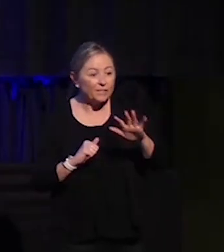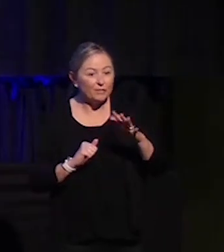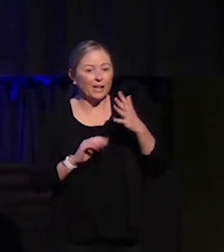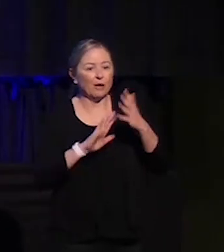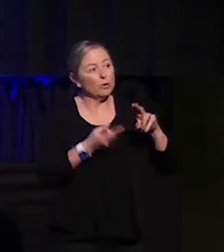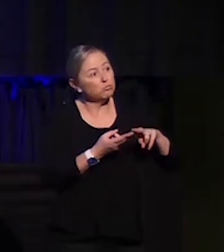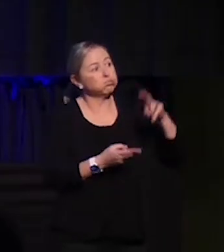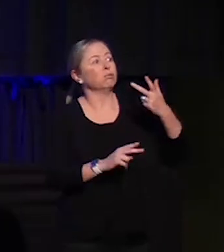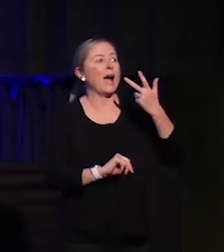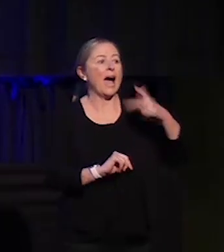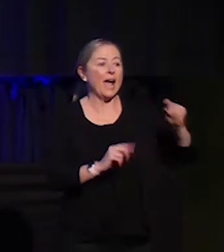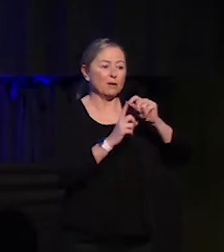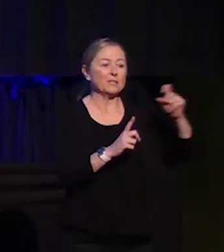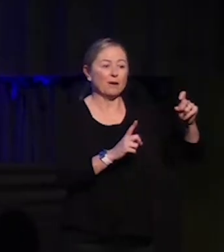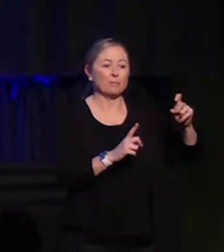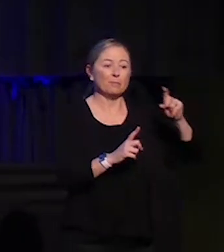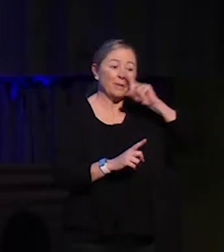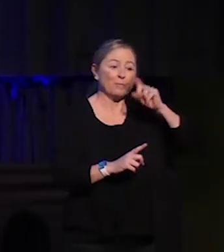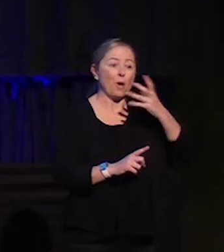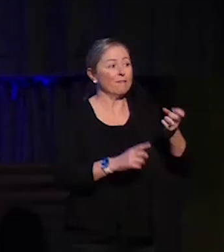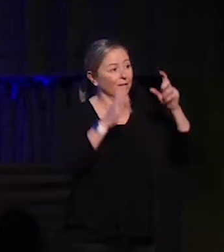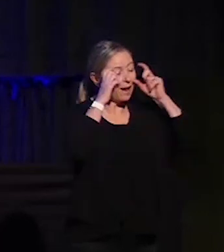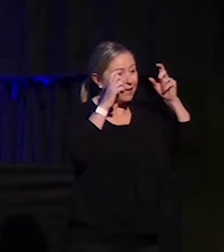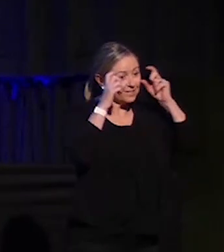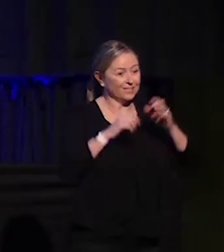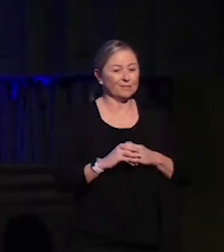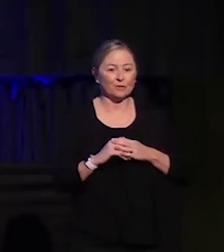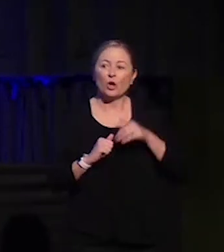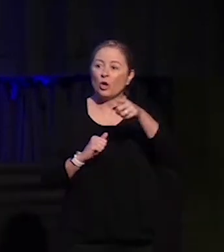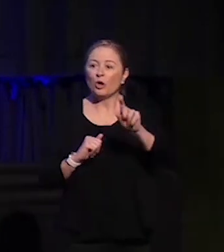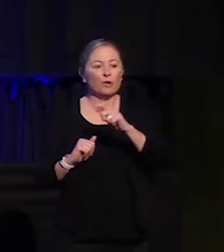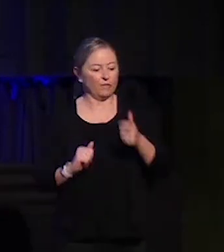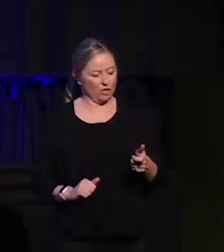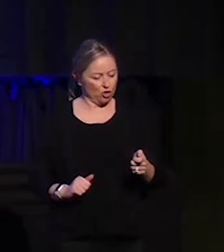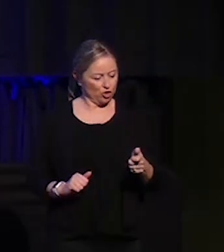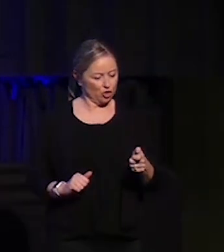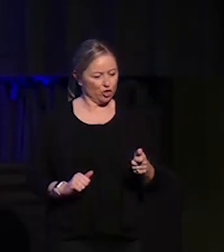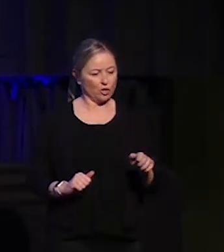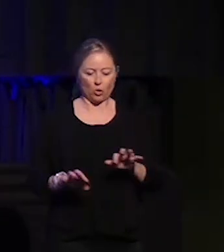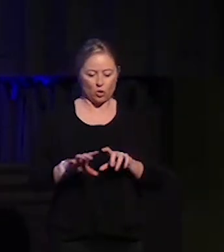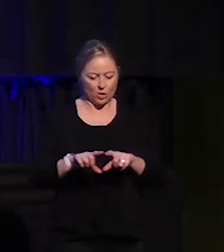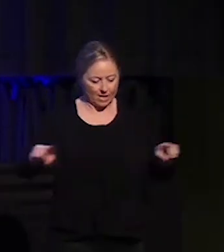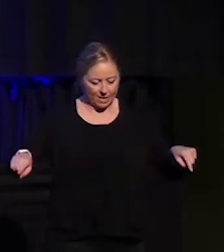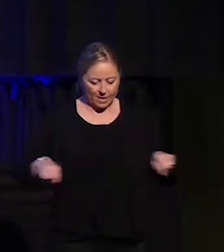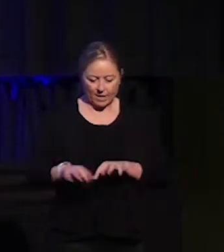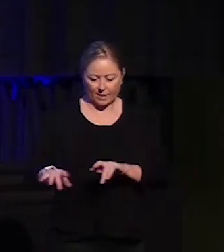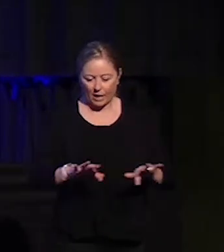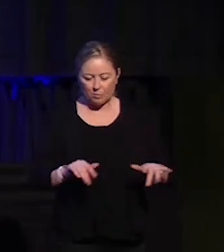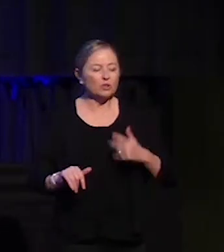population. So it is 100%. And if you've ever used a remote control, typed on a keyboard, or used one of those